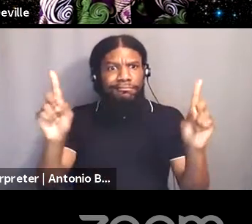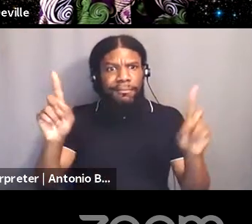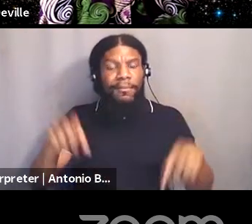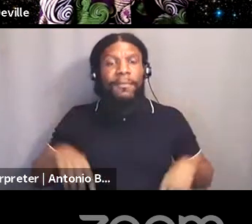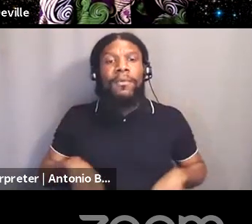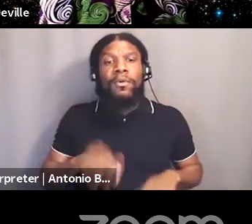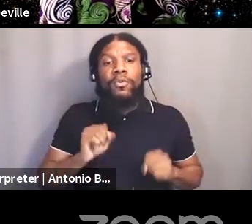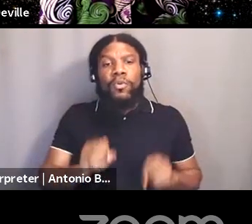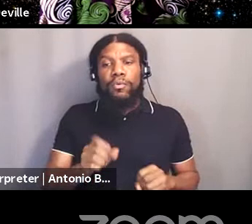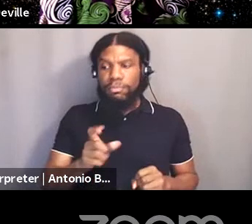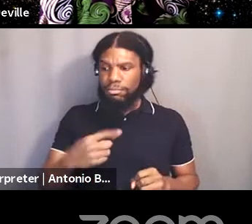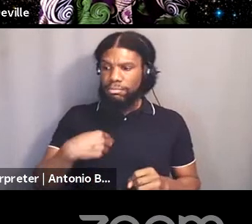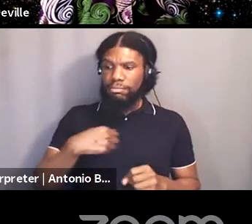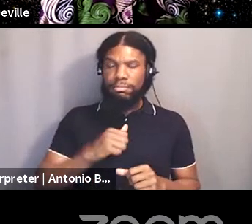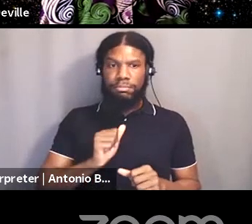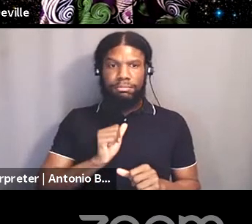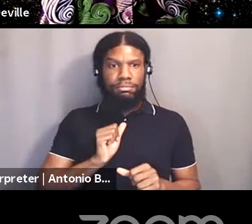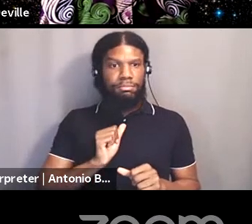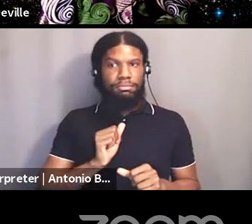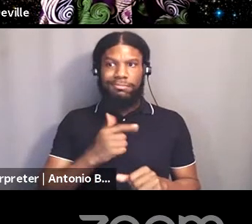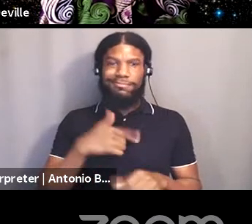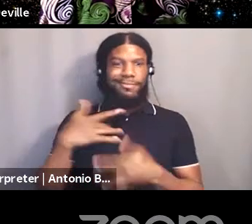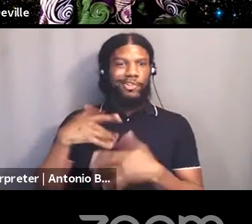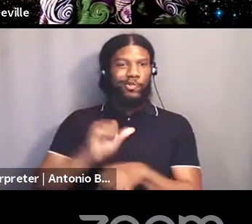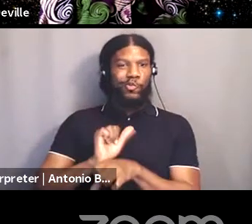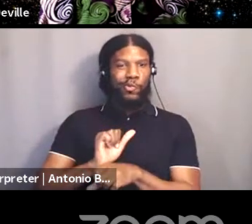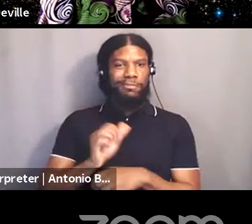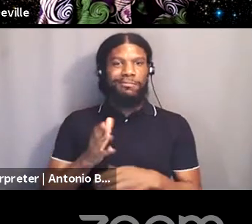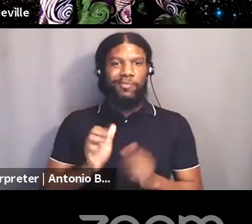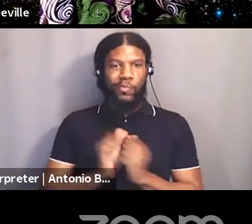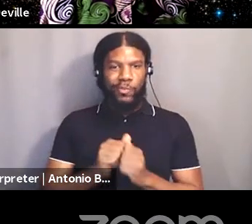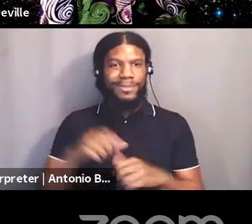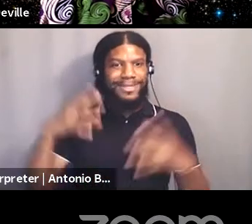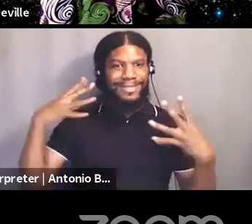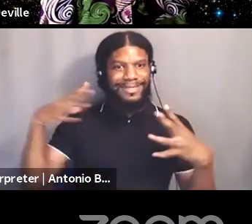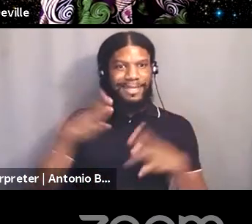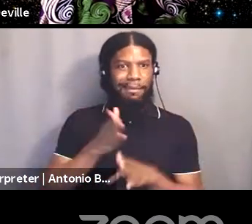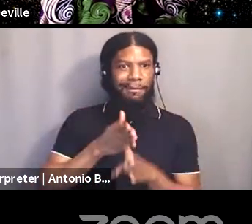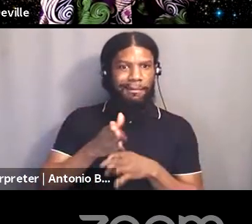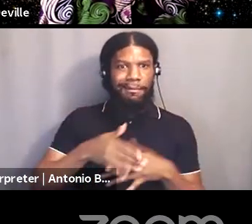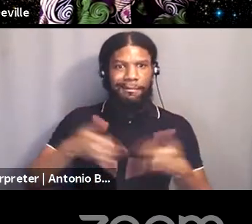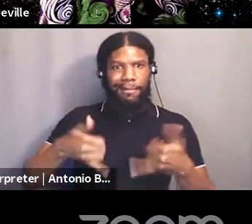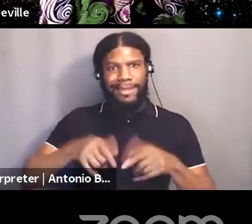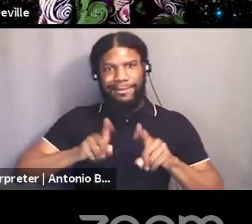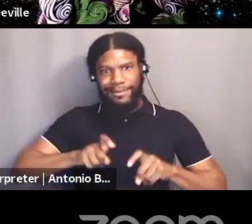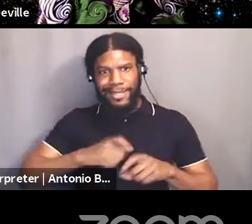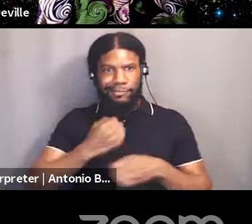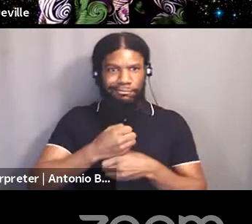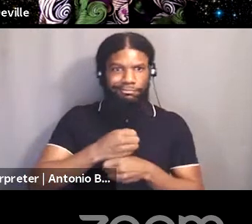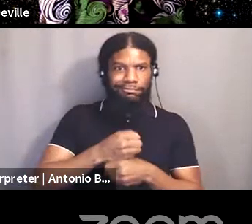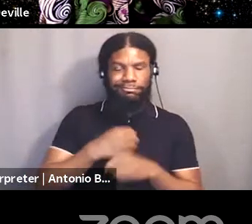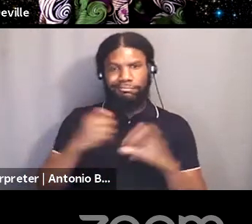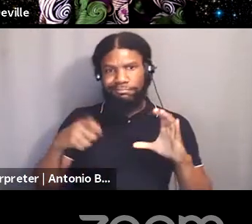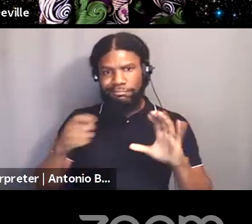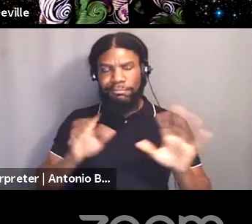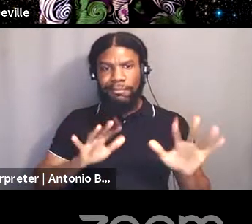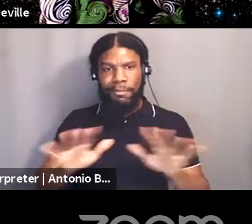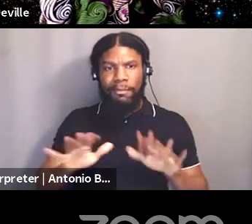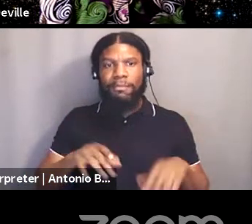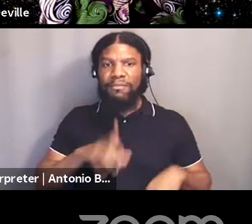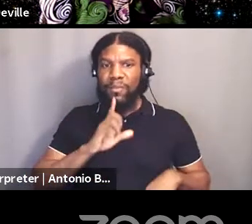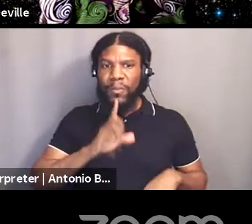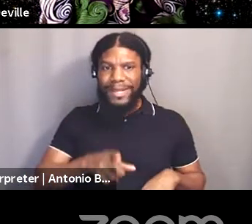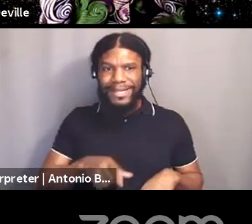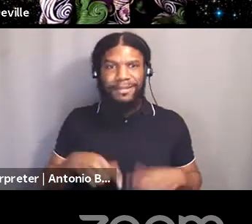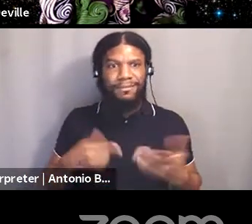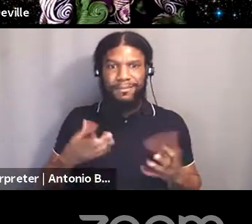working primarily with sound was an opportunity to kind of put a pin in that and